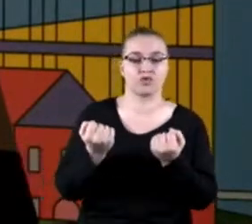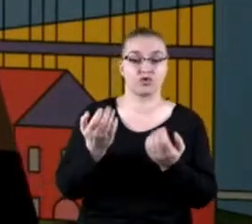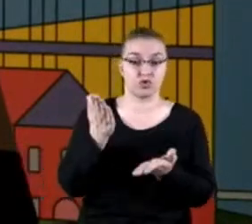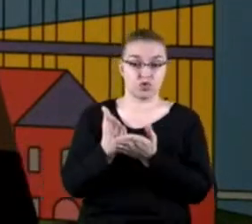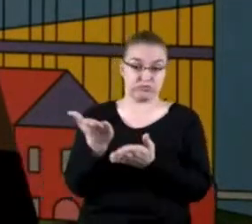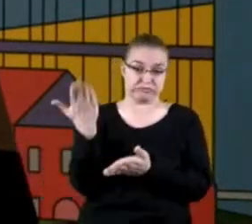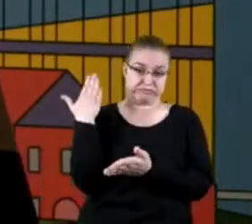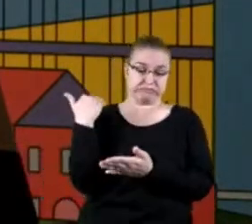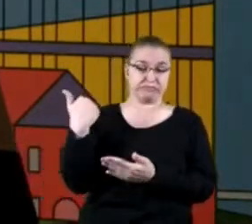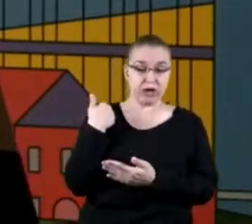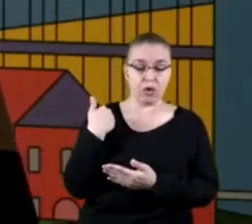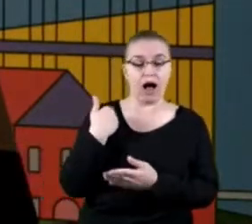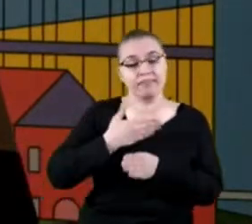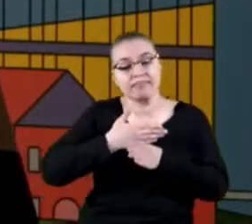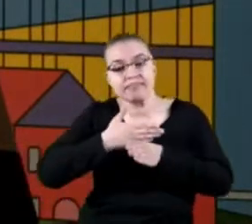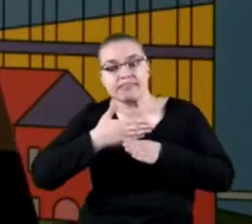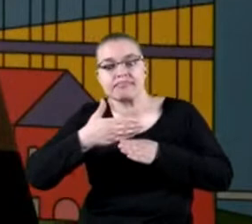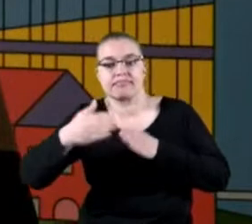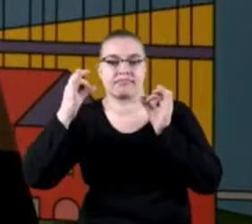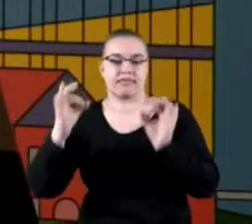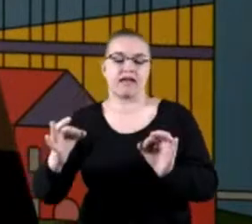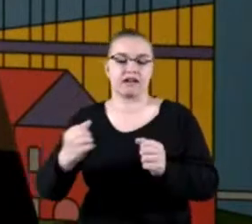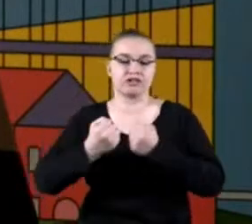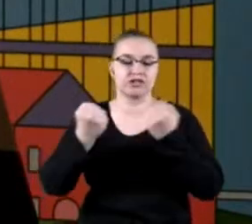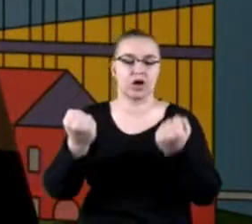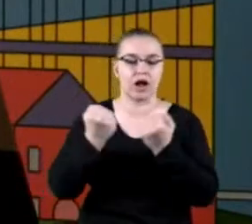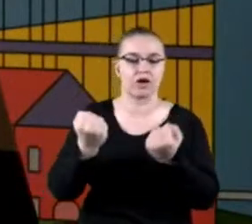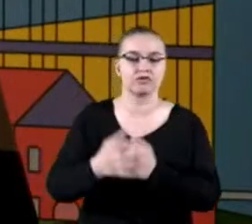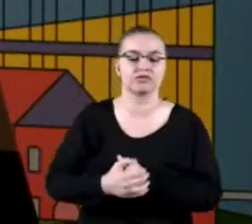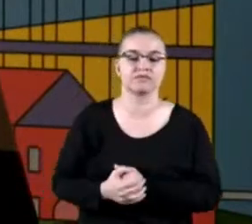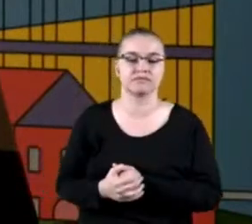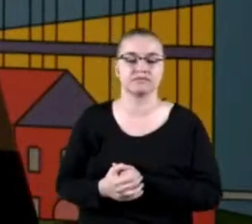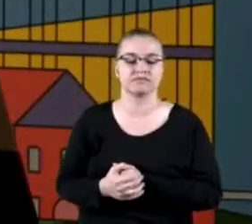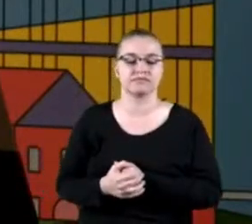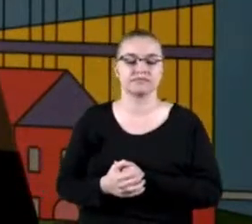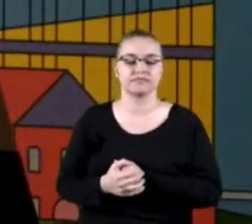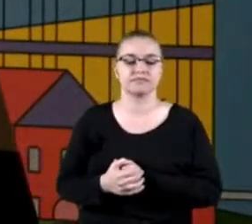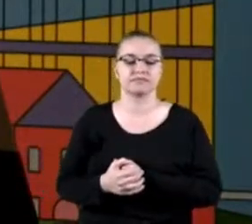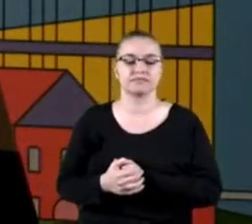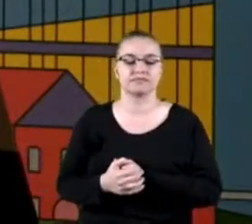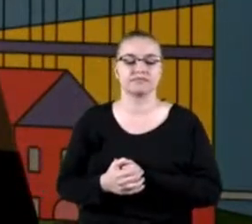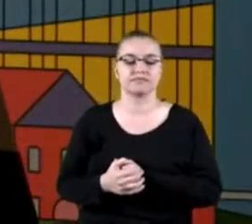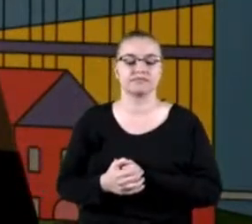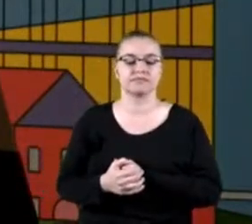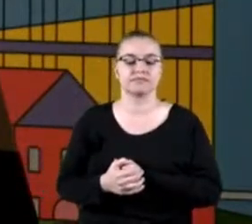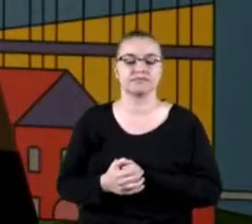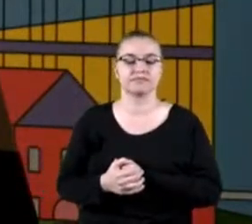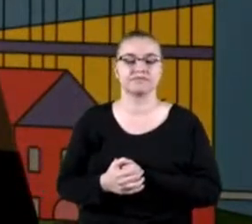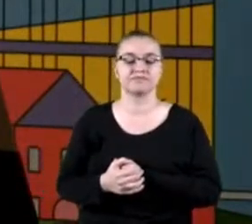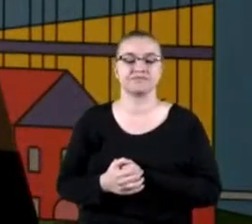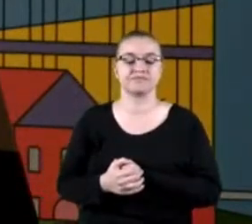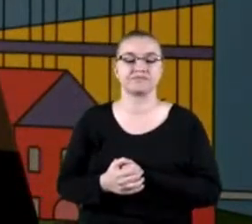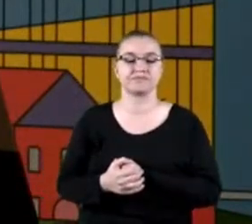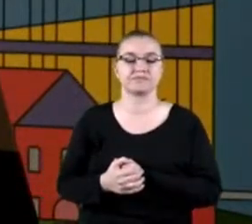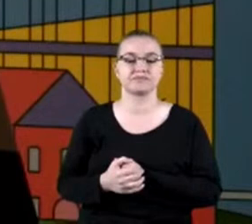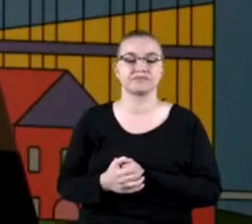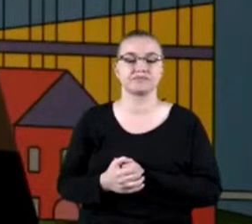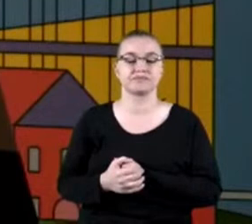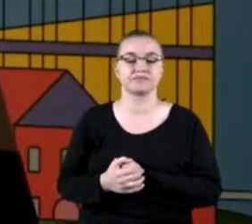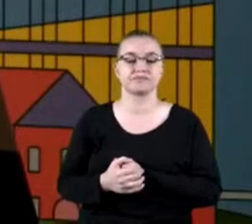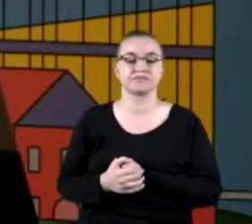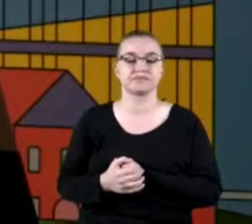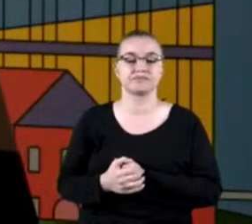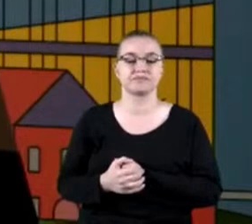Lopez said when he spoke about the assets confiscated to